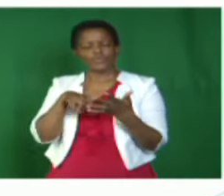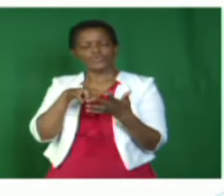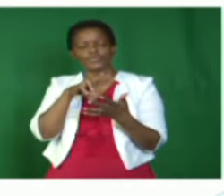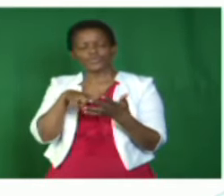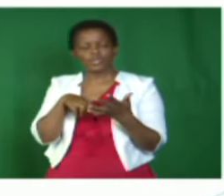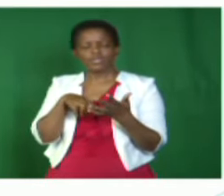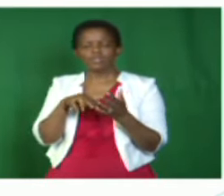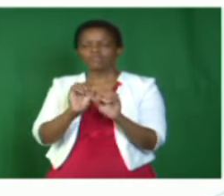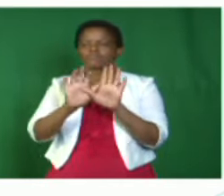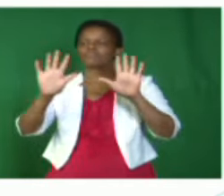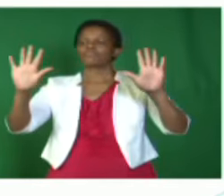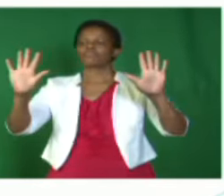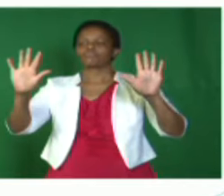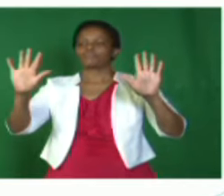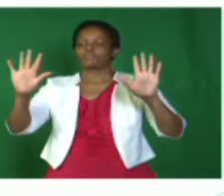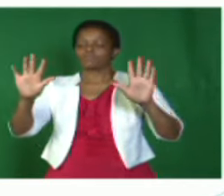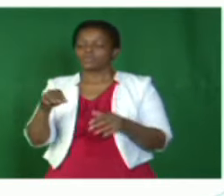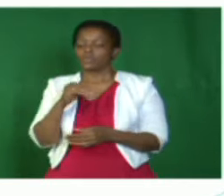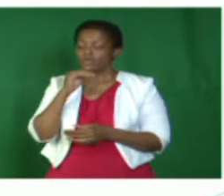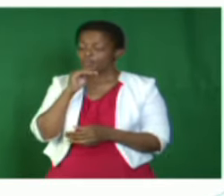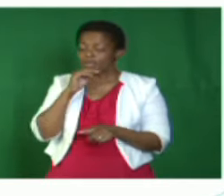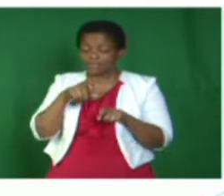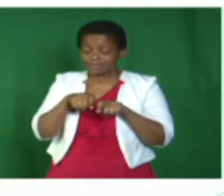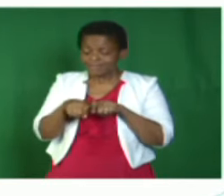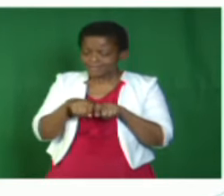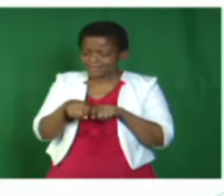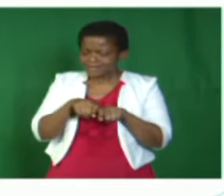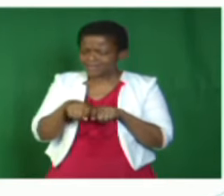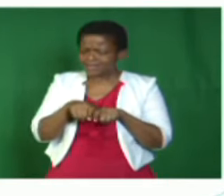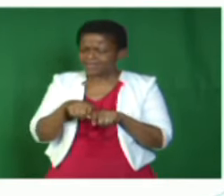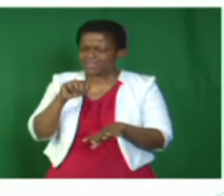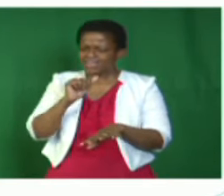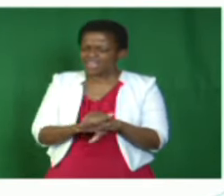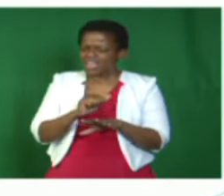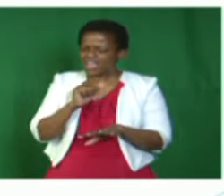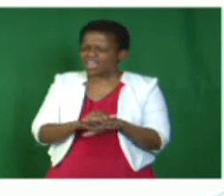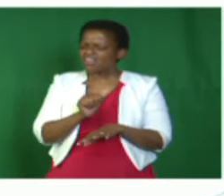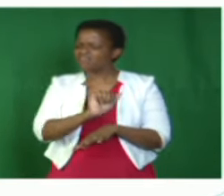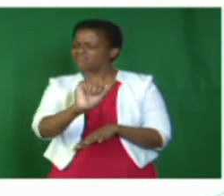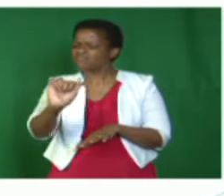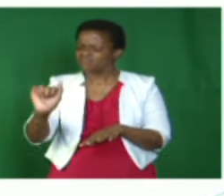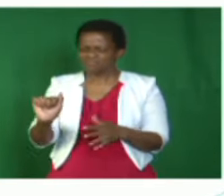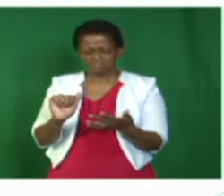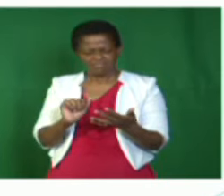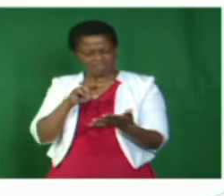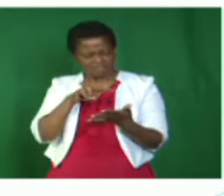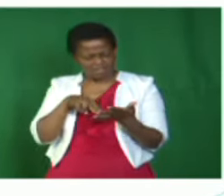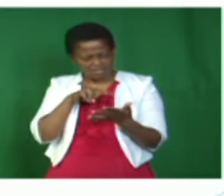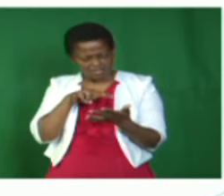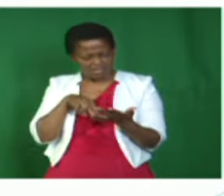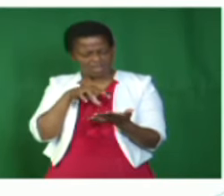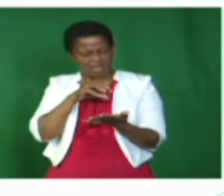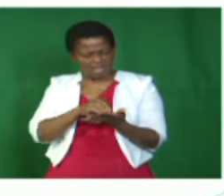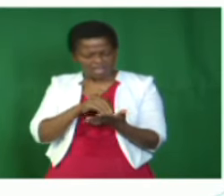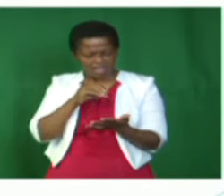notice. So as a learner, you are tested in your ability to actually say that I have